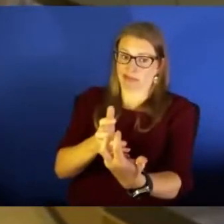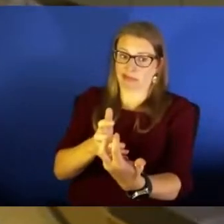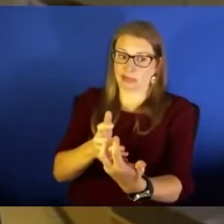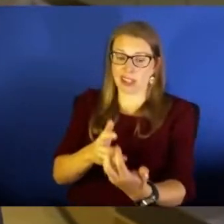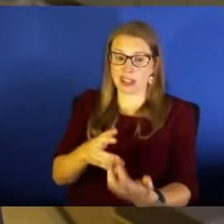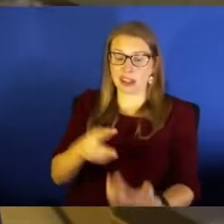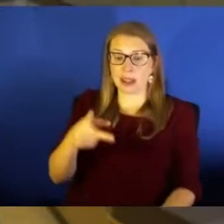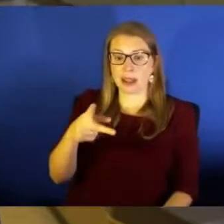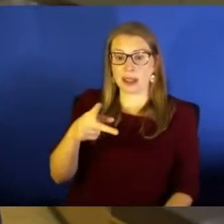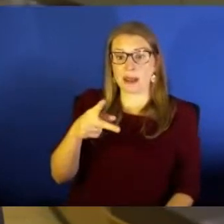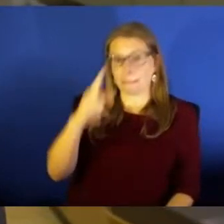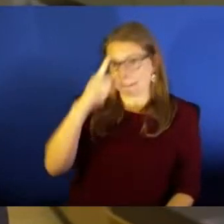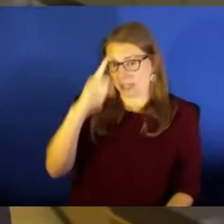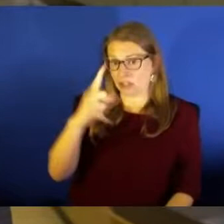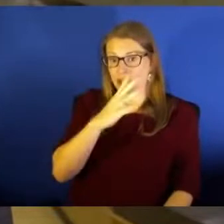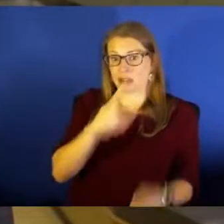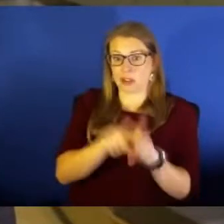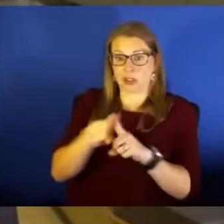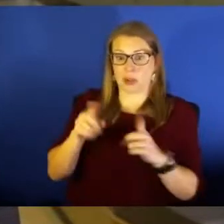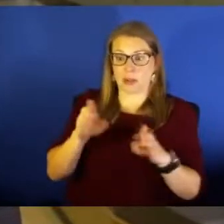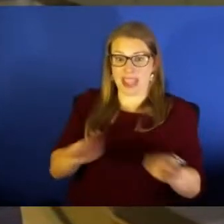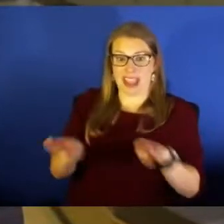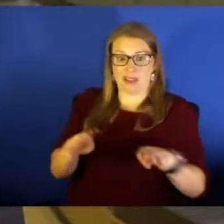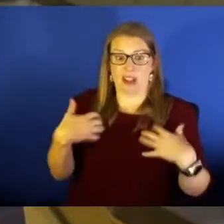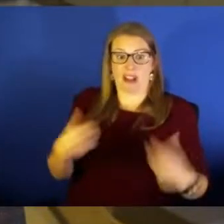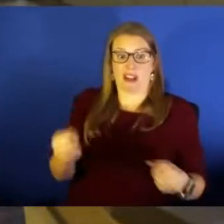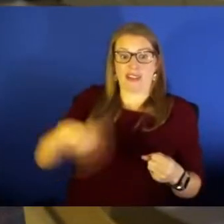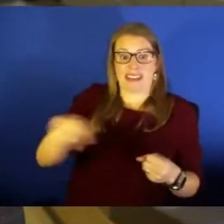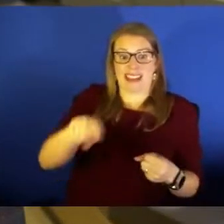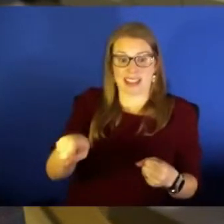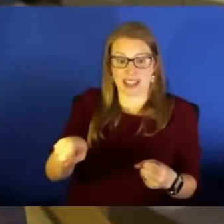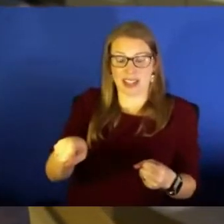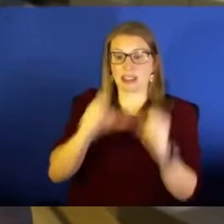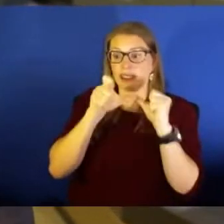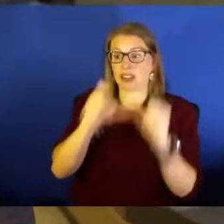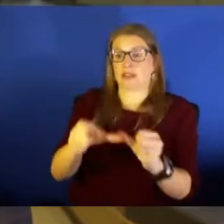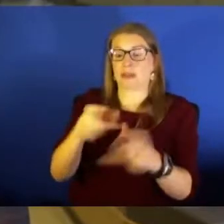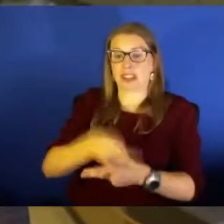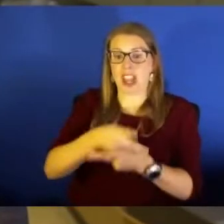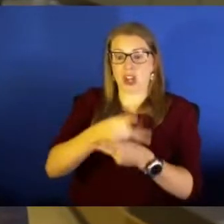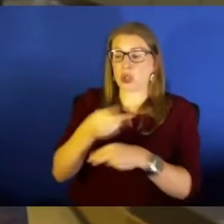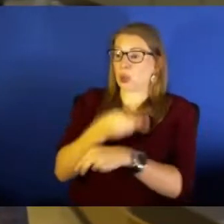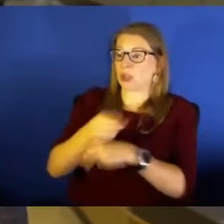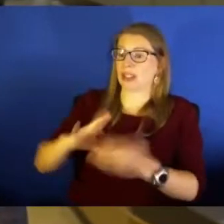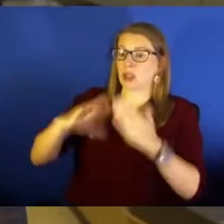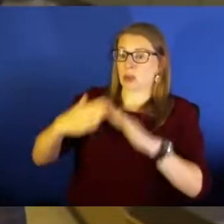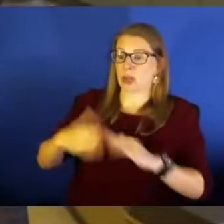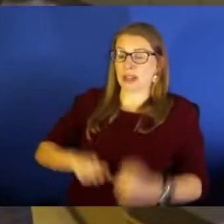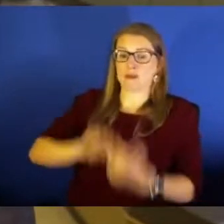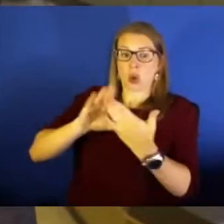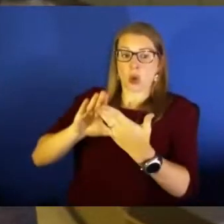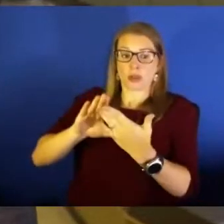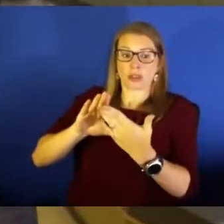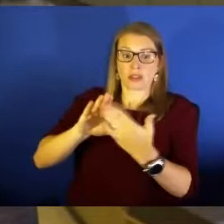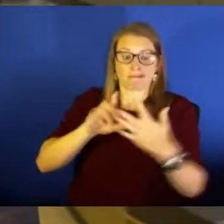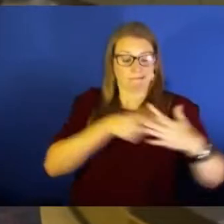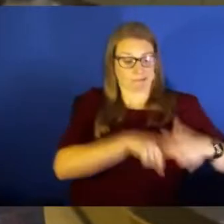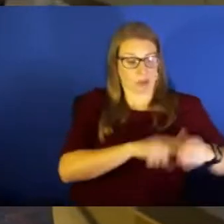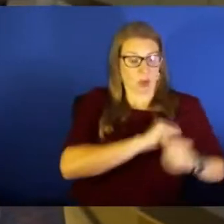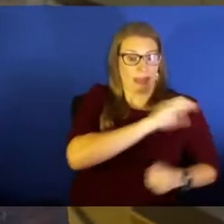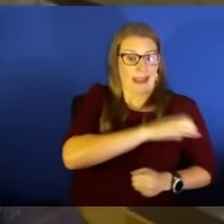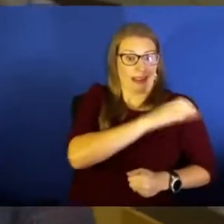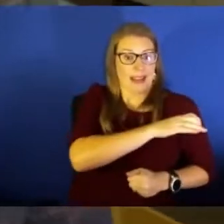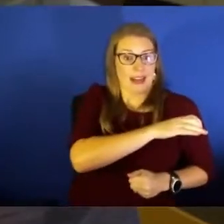we've done is we've created a continuum of care using a community approach that's really been pioneered with this novel clinical approach that Adam